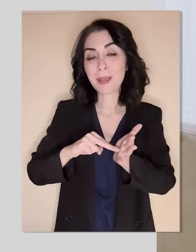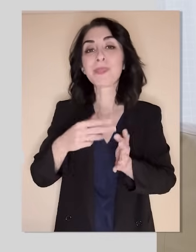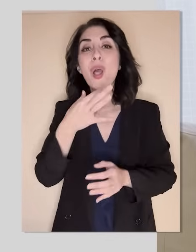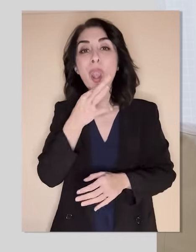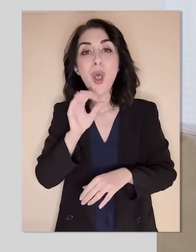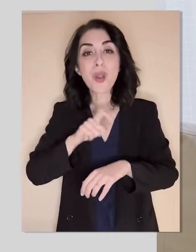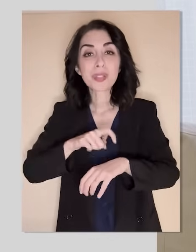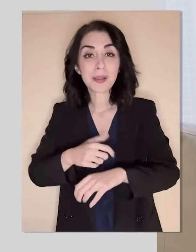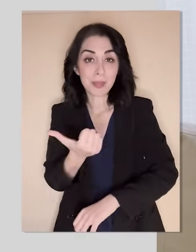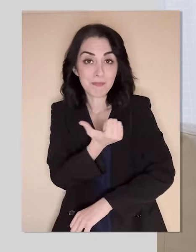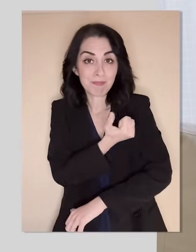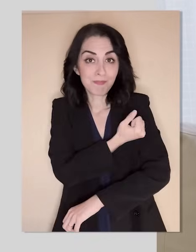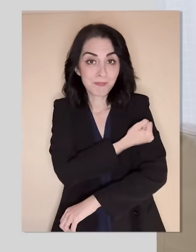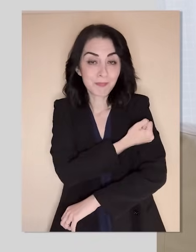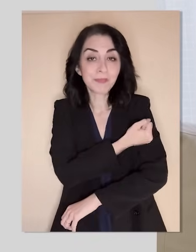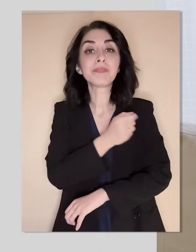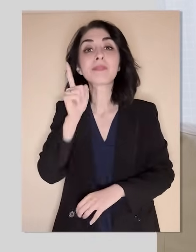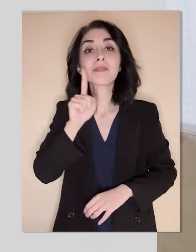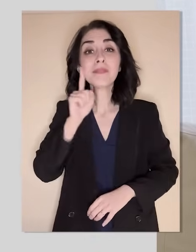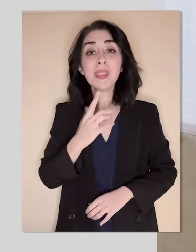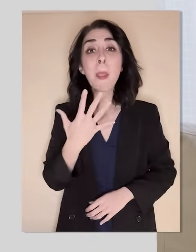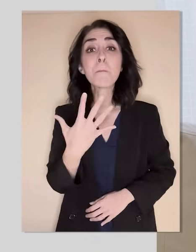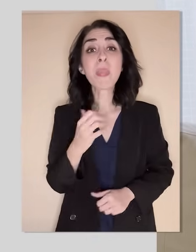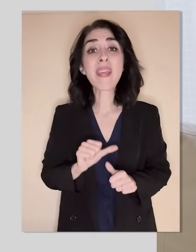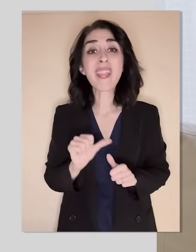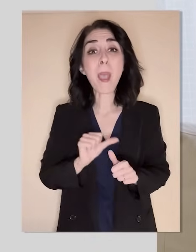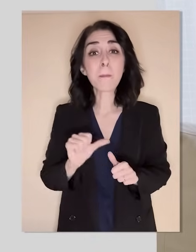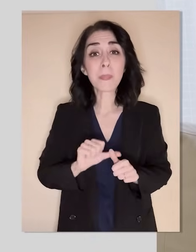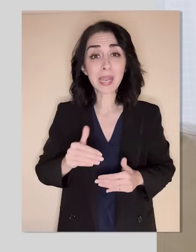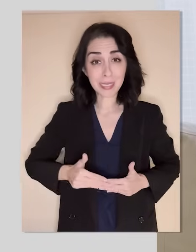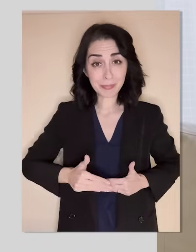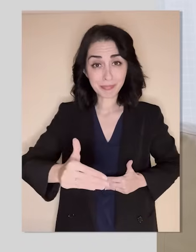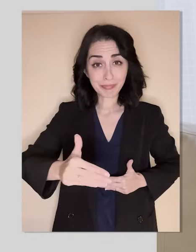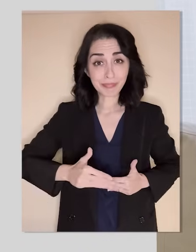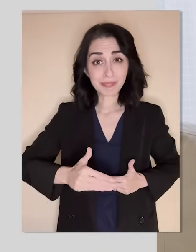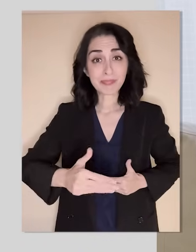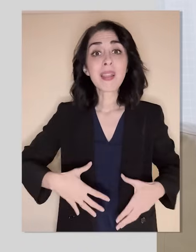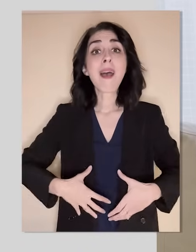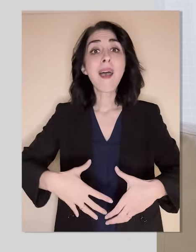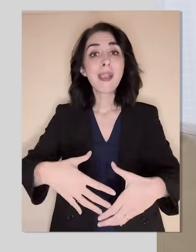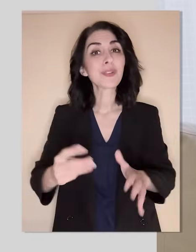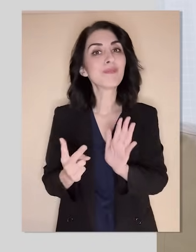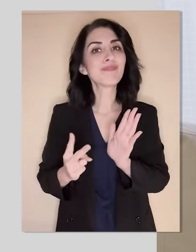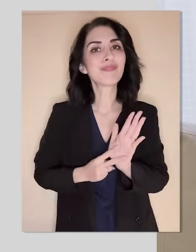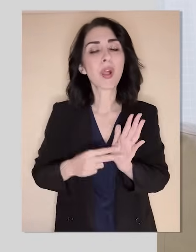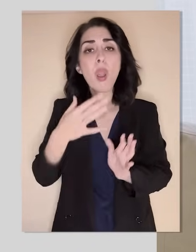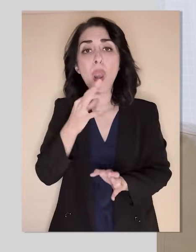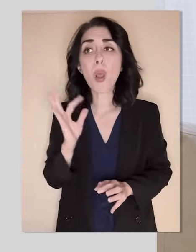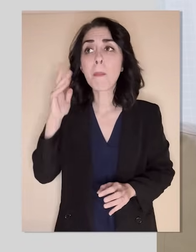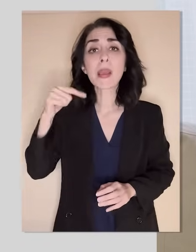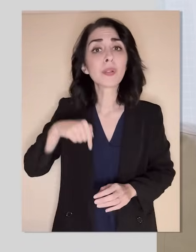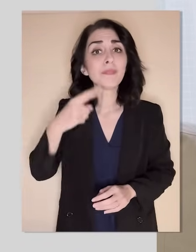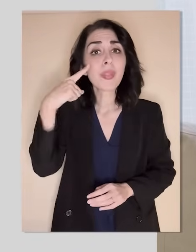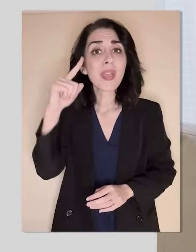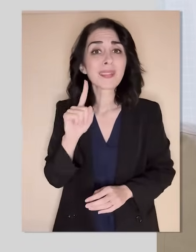injection, there's 5 months where they should definitely not get pregnant because we don't know if these injectable antibodies